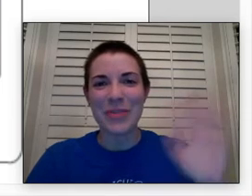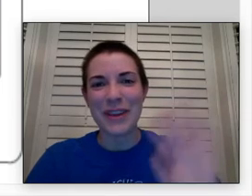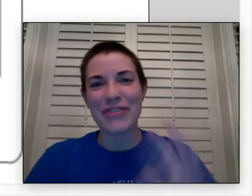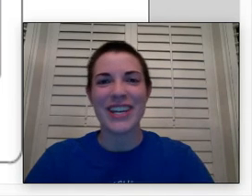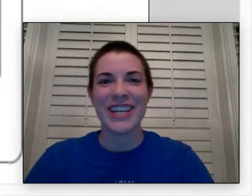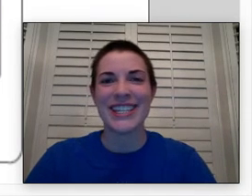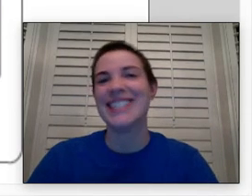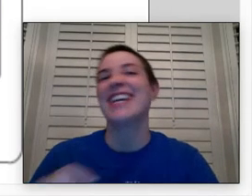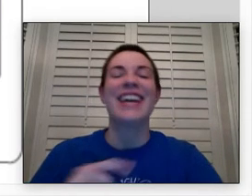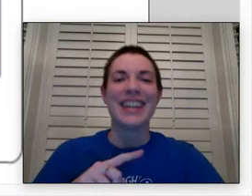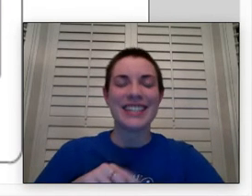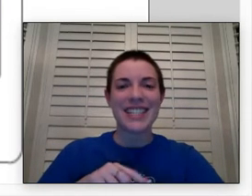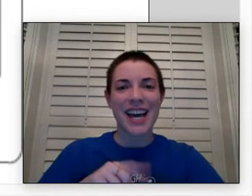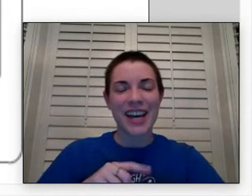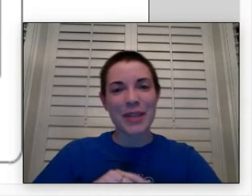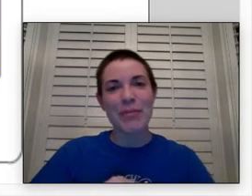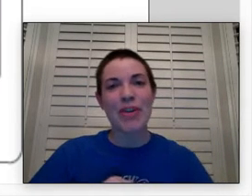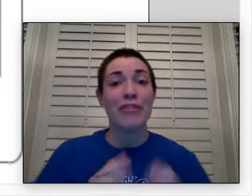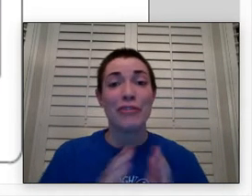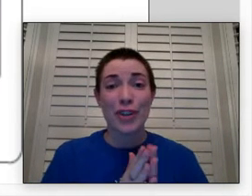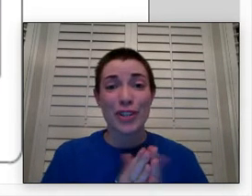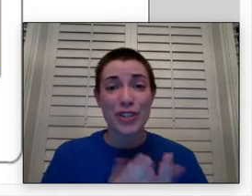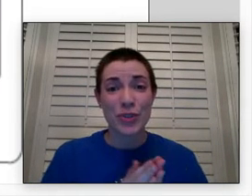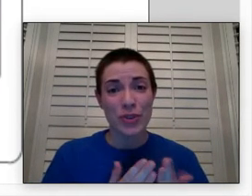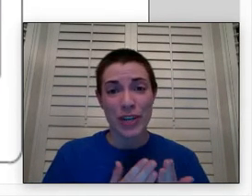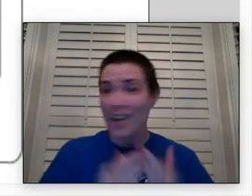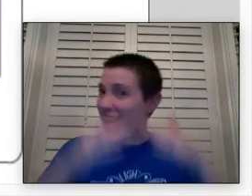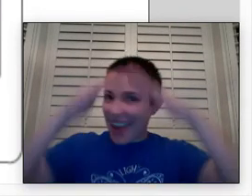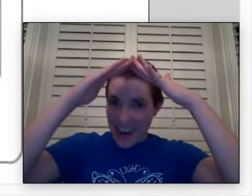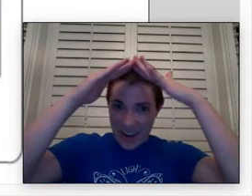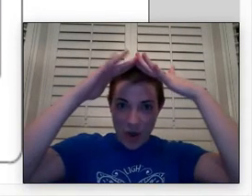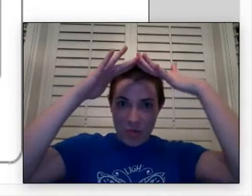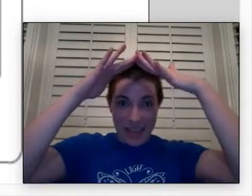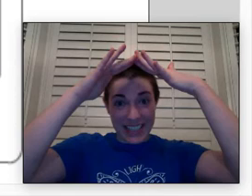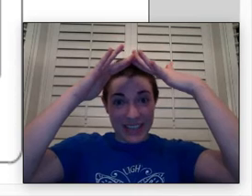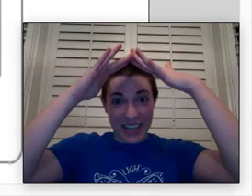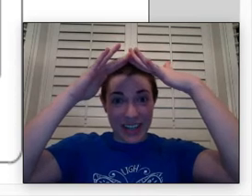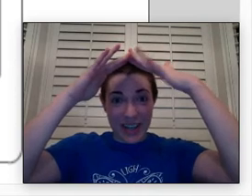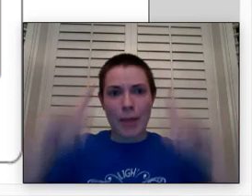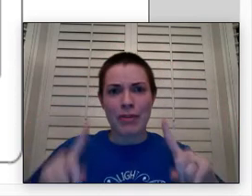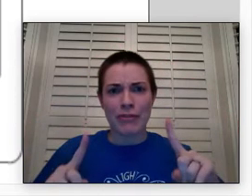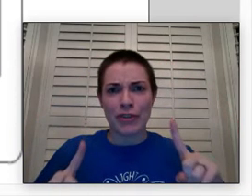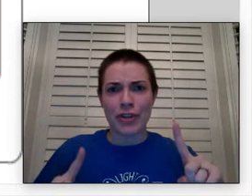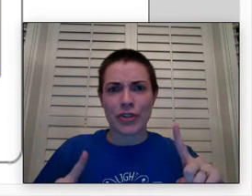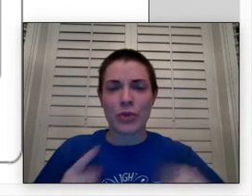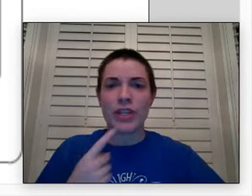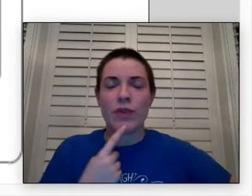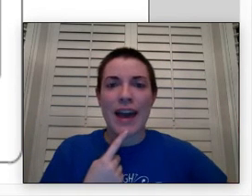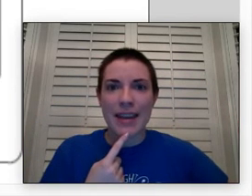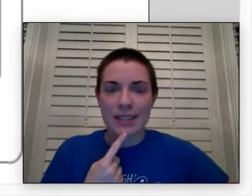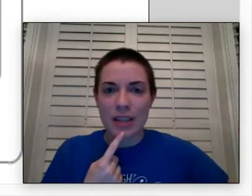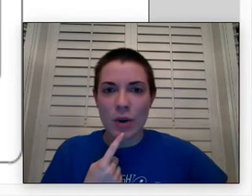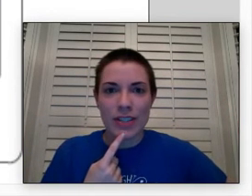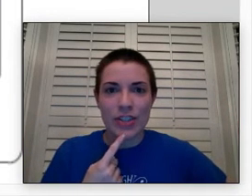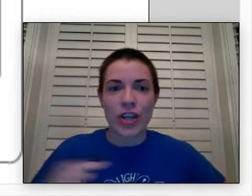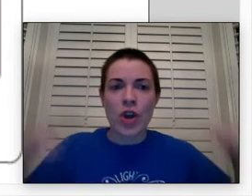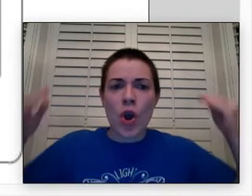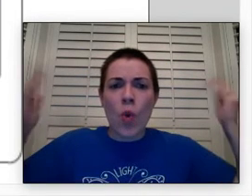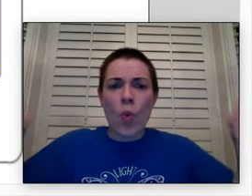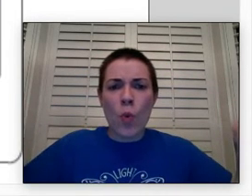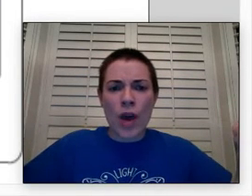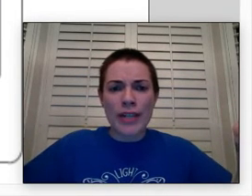Hello, my friends. It's time for a story and a home activity. But first, we need to ask the